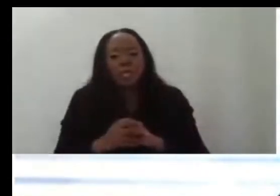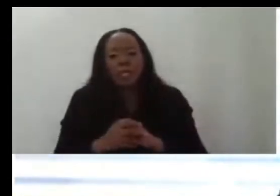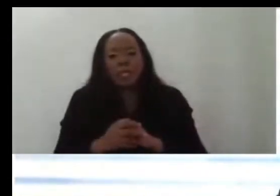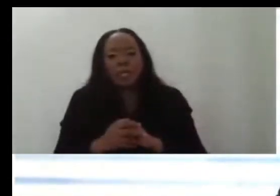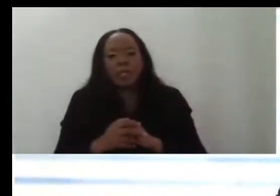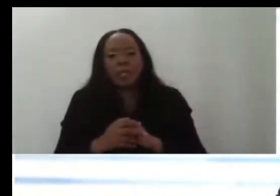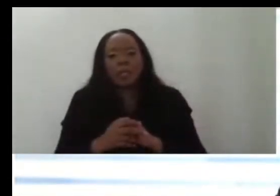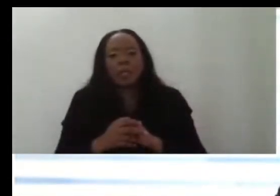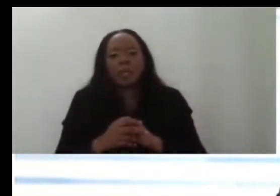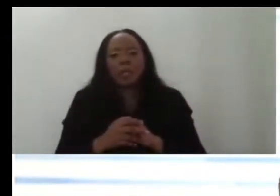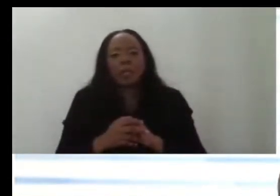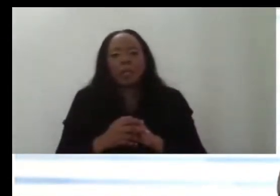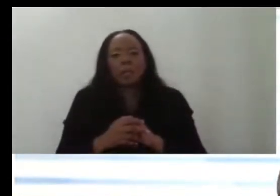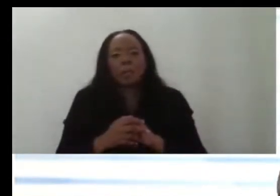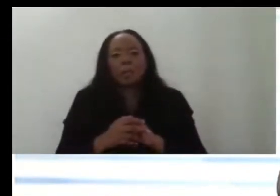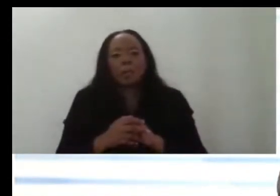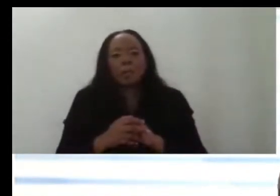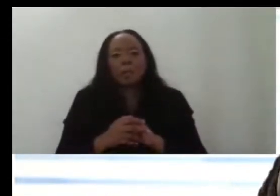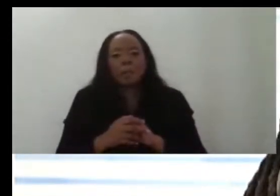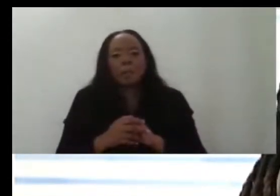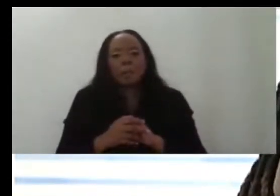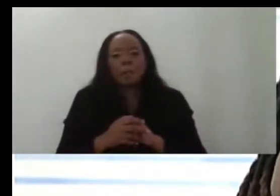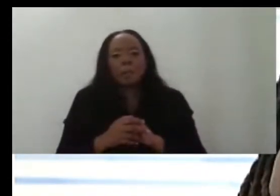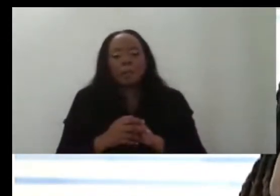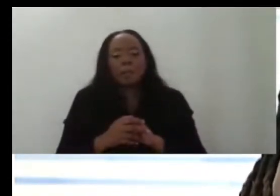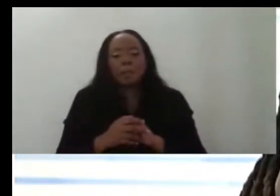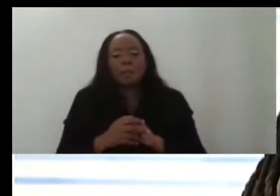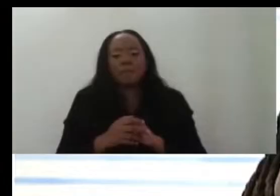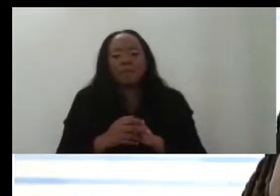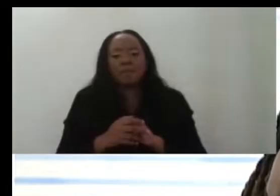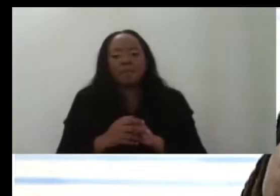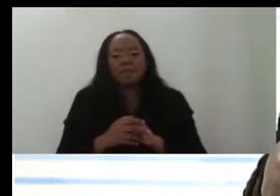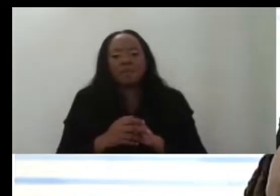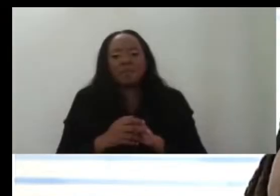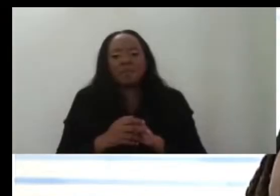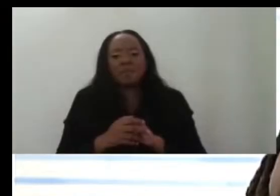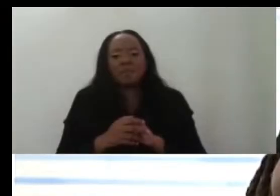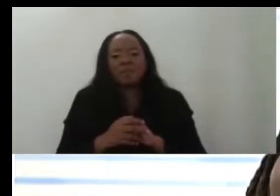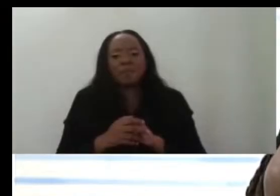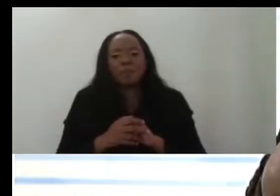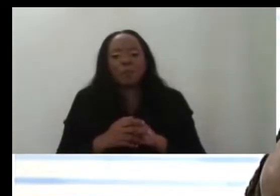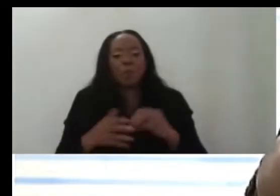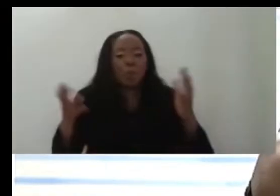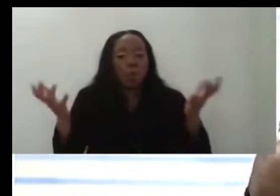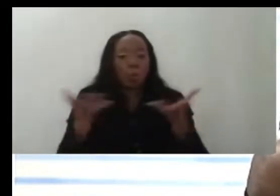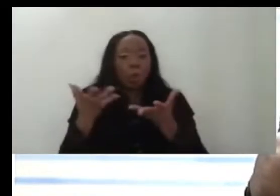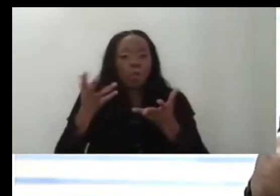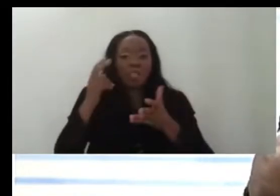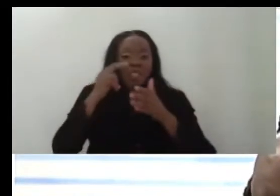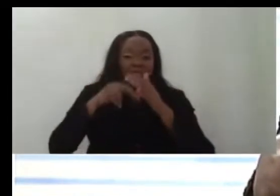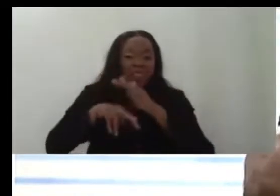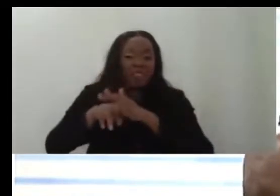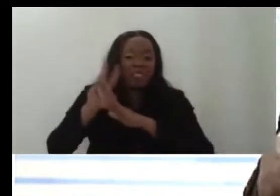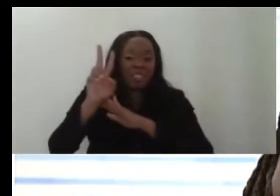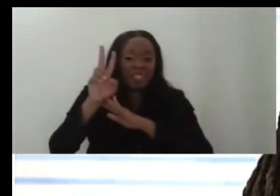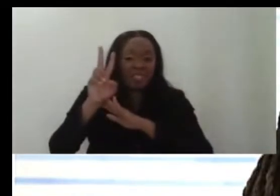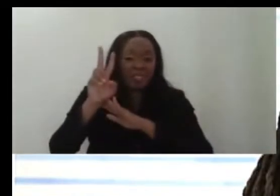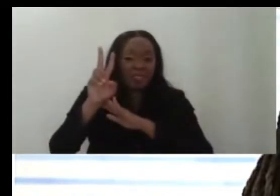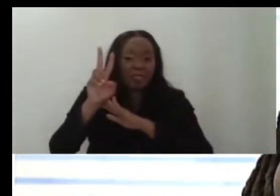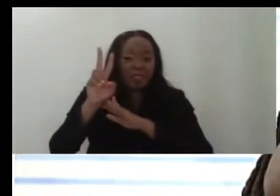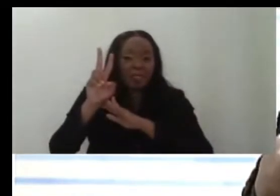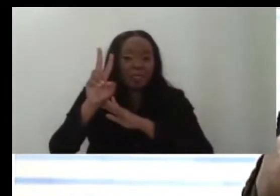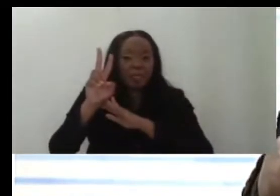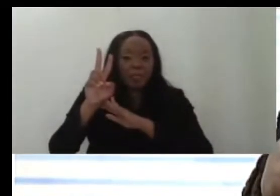start this work and what the revision is going to look like, apart from the fact that you're going to have